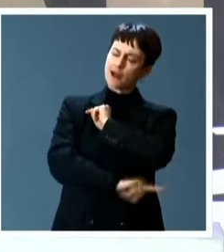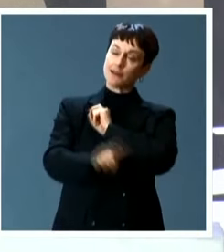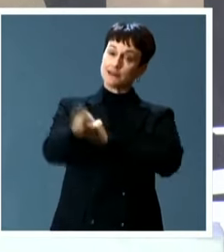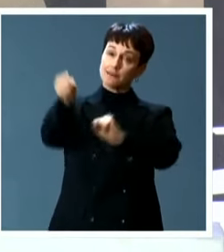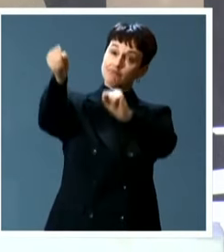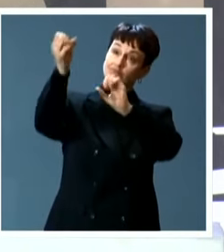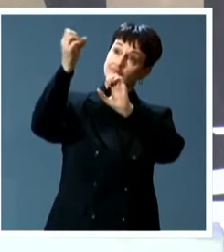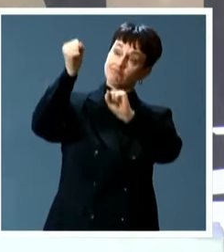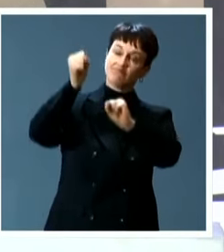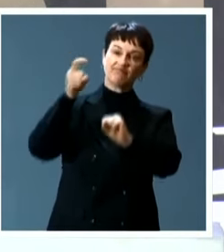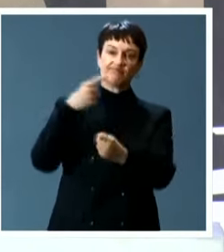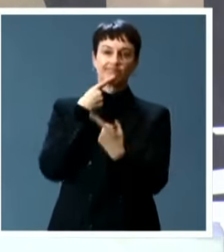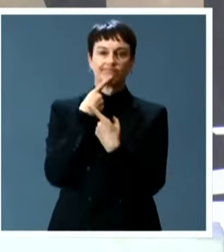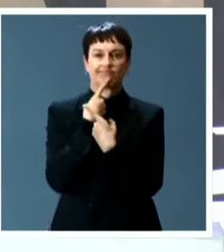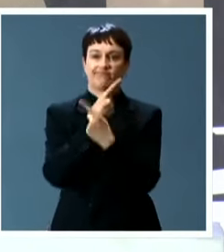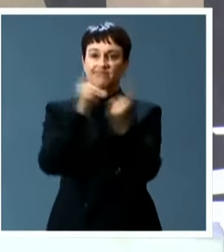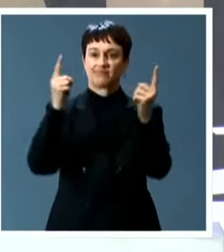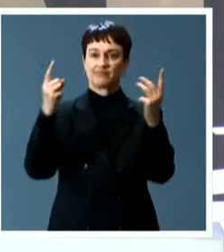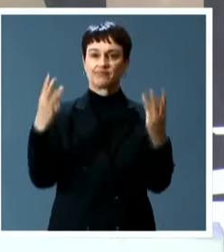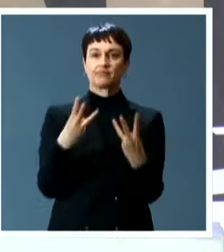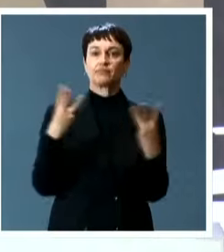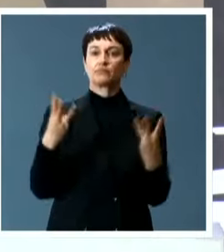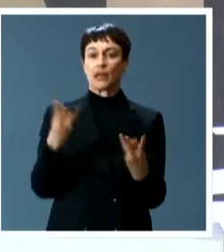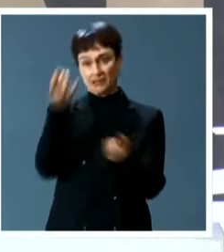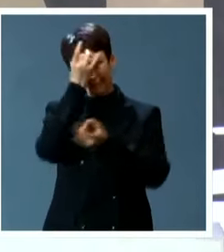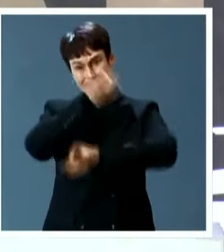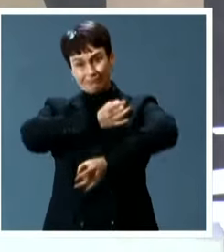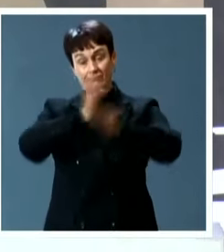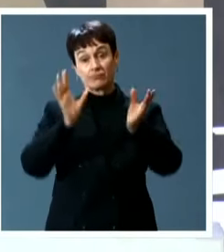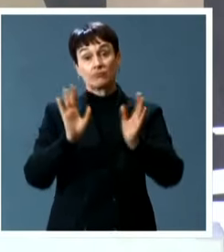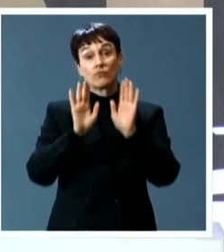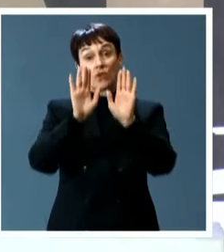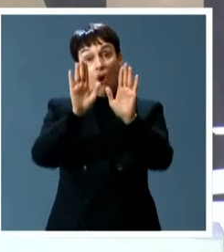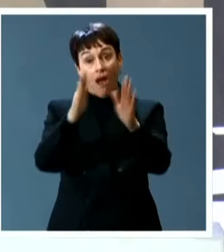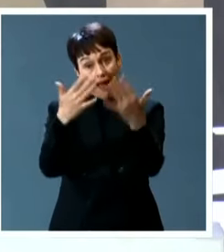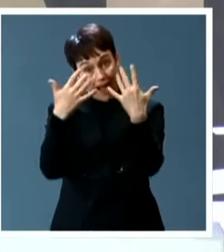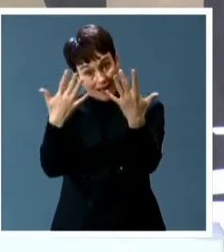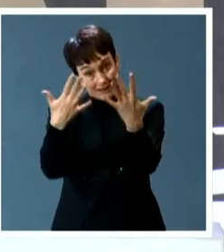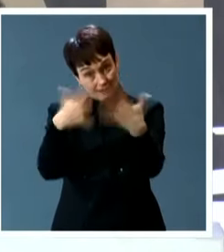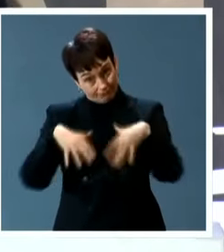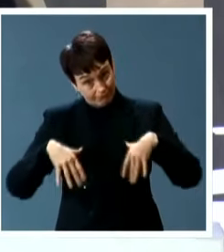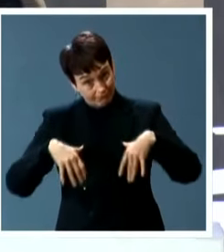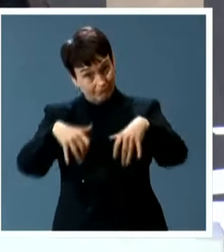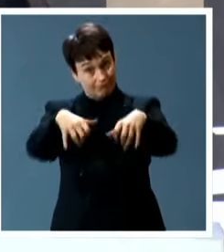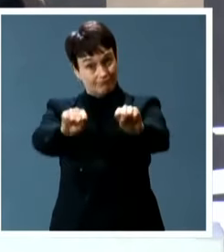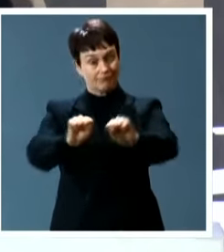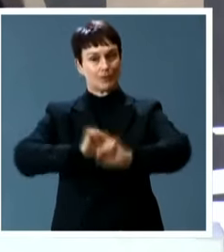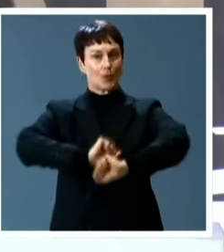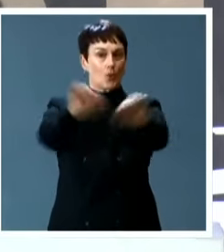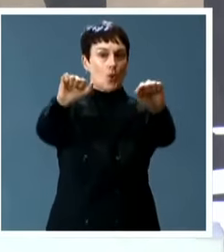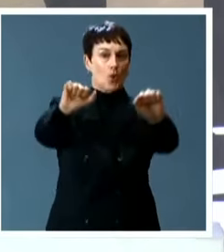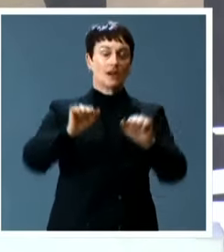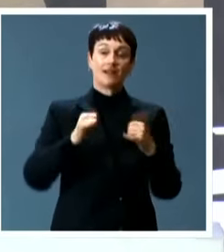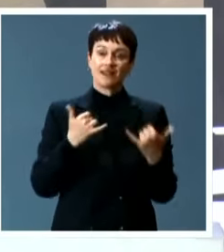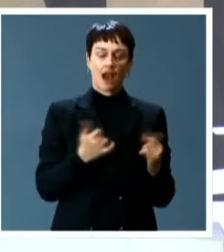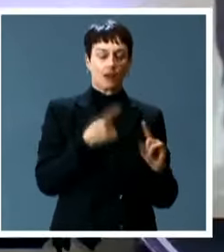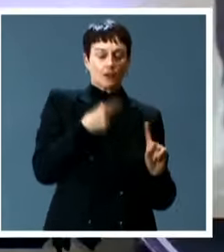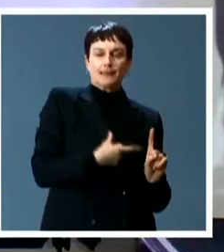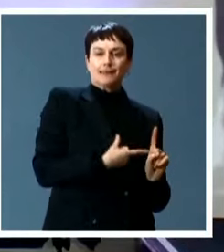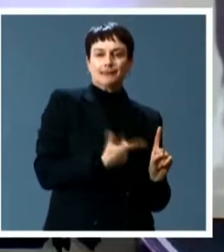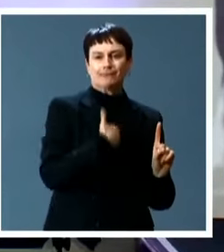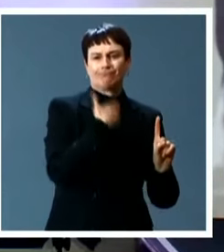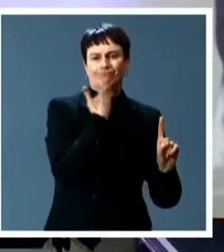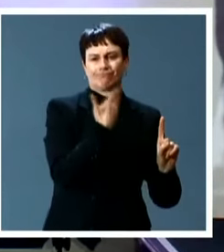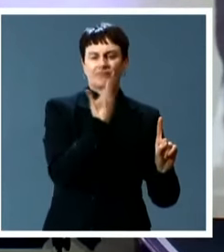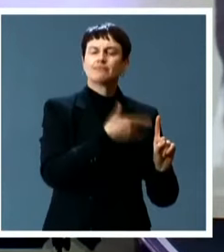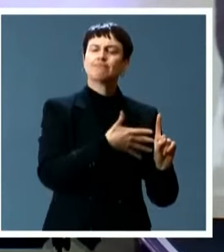to our generation. It is in your hands now. We are very grateful to Mom Graca for